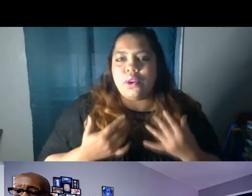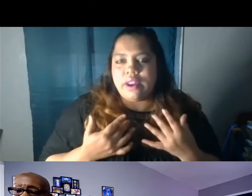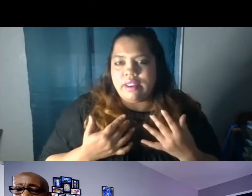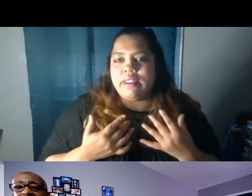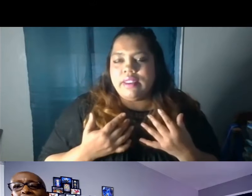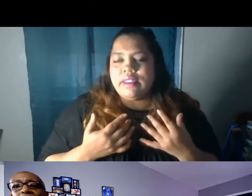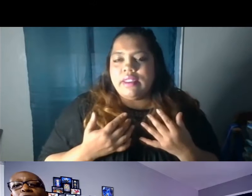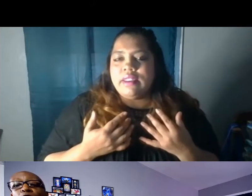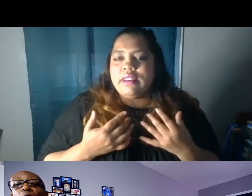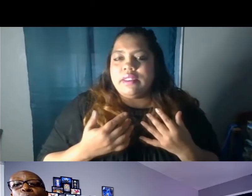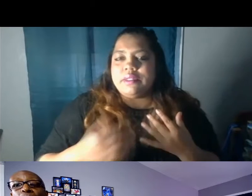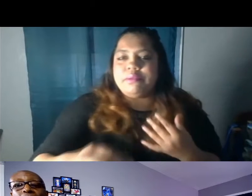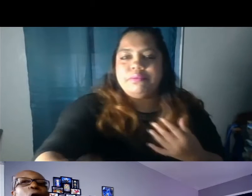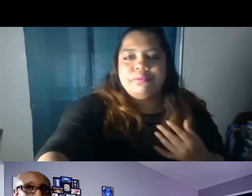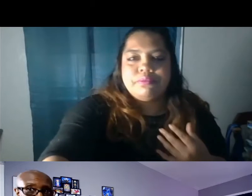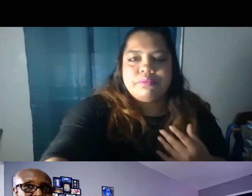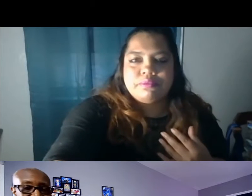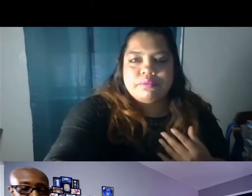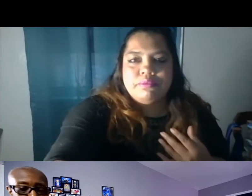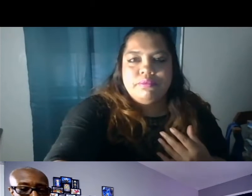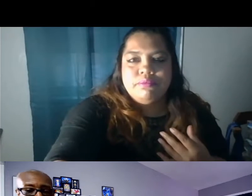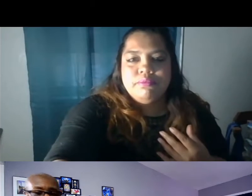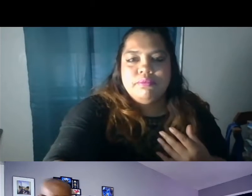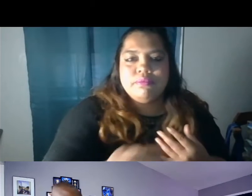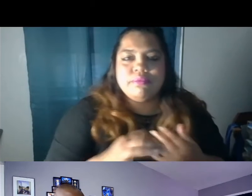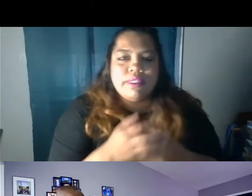Dying has to impart to all of us.